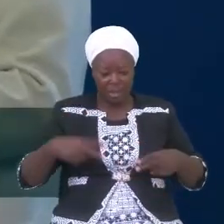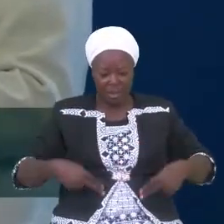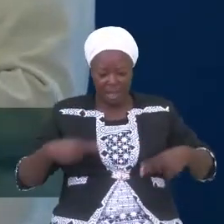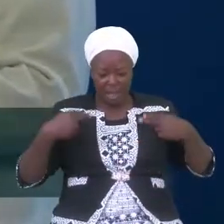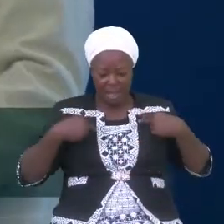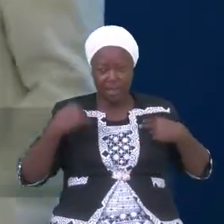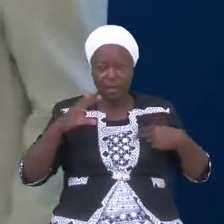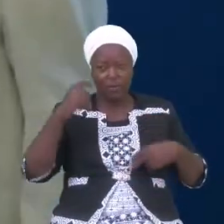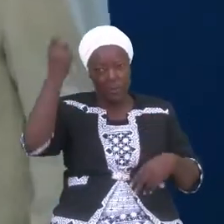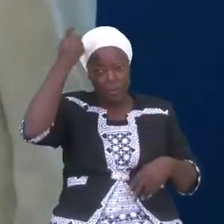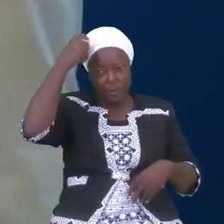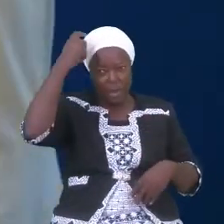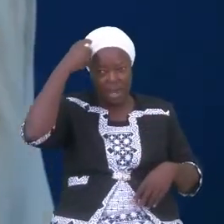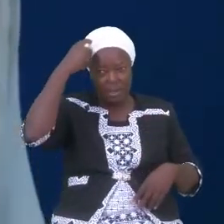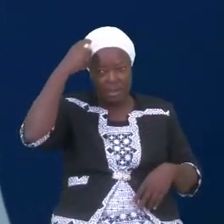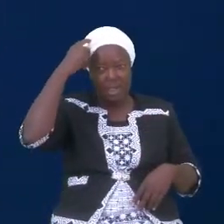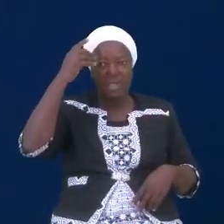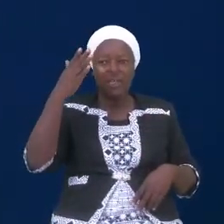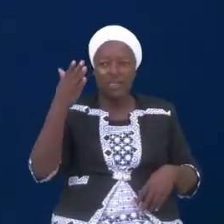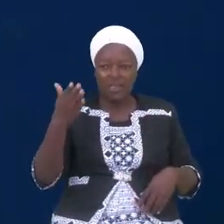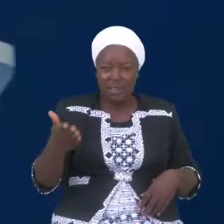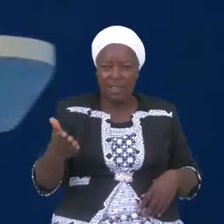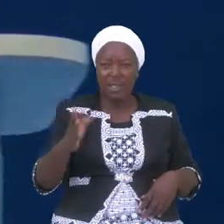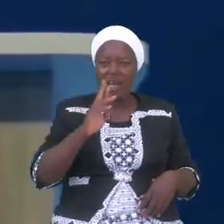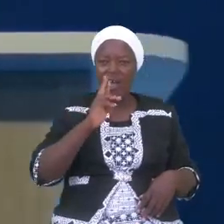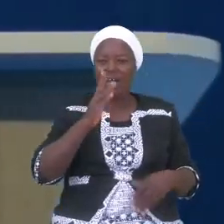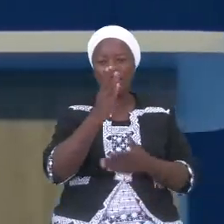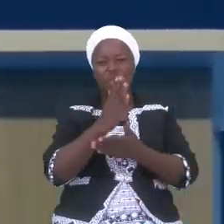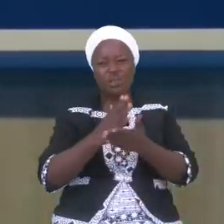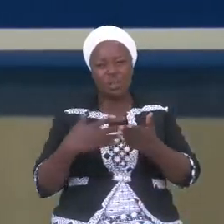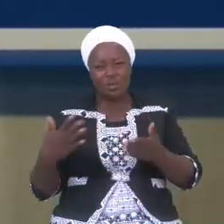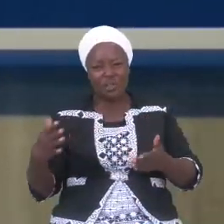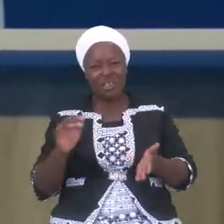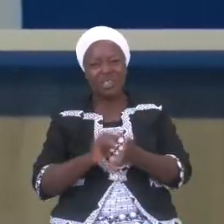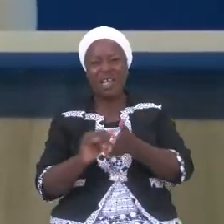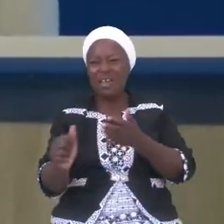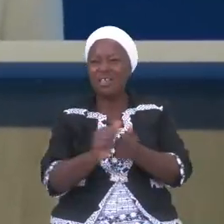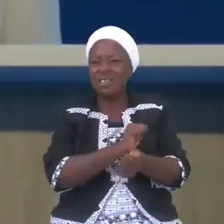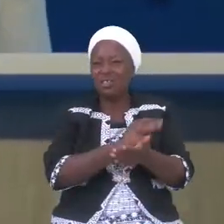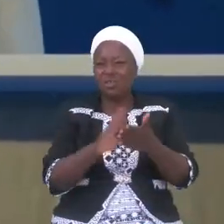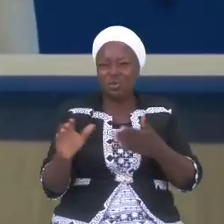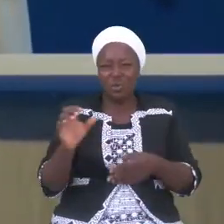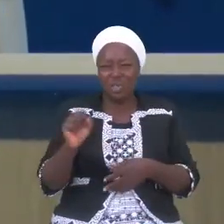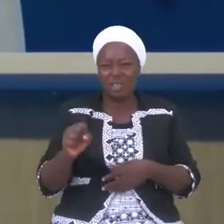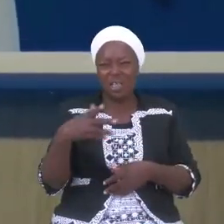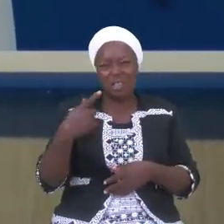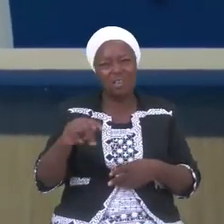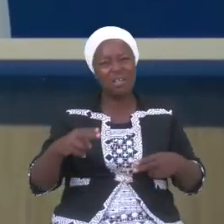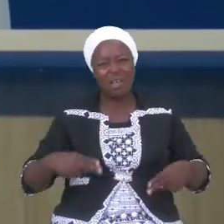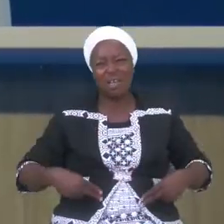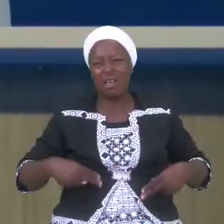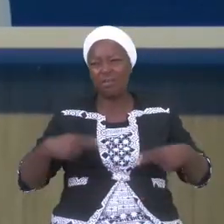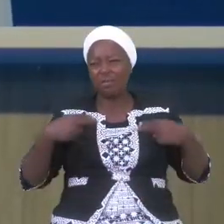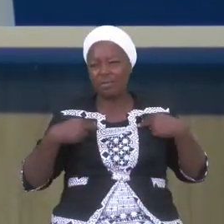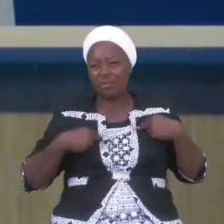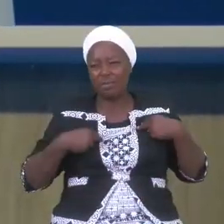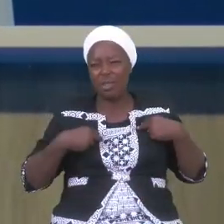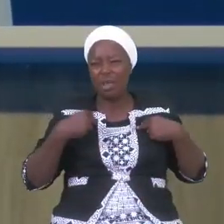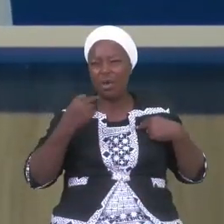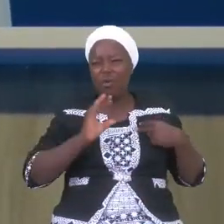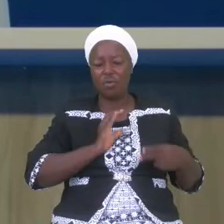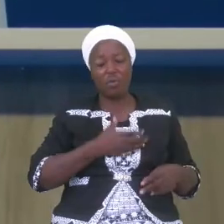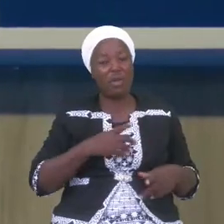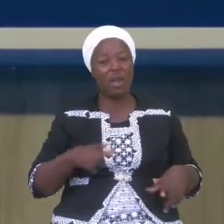your mind. There are some things that destroy the health of our